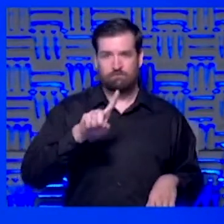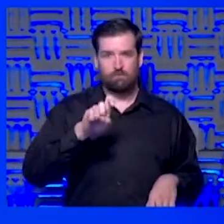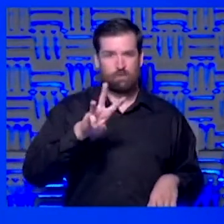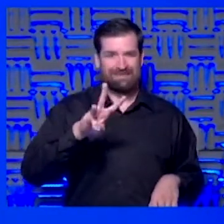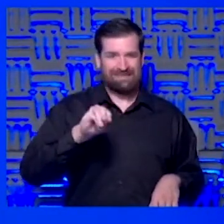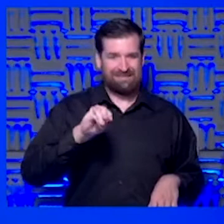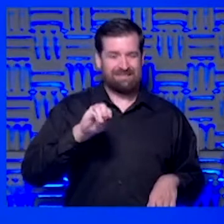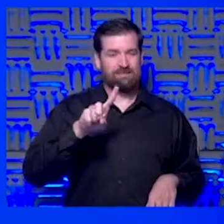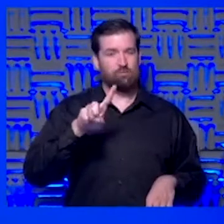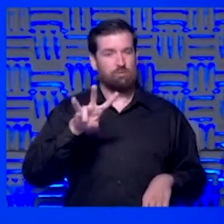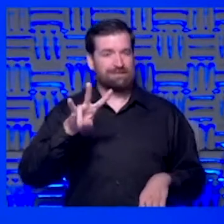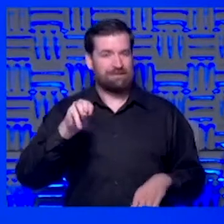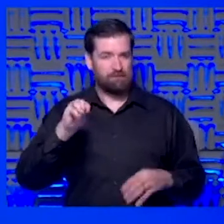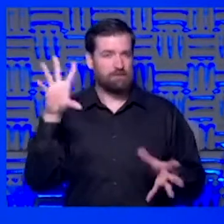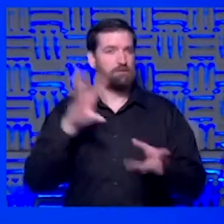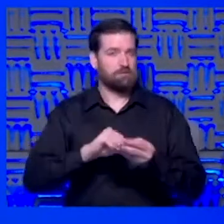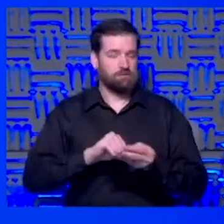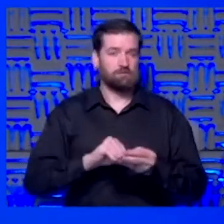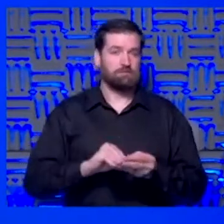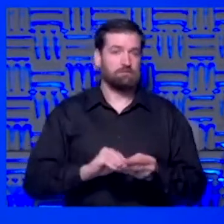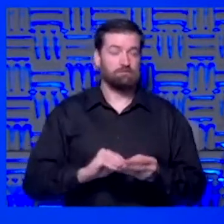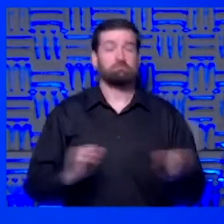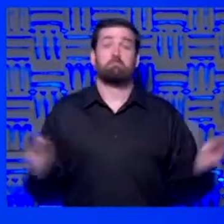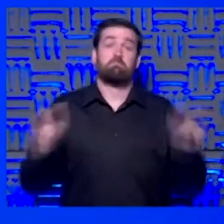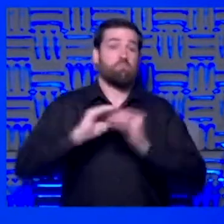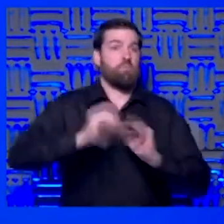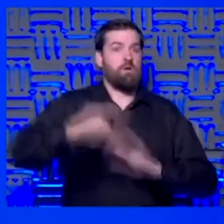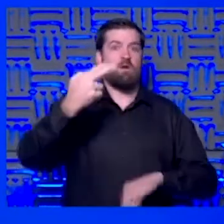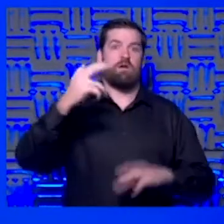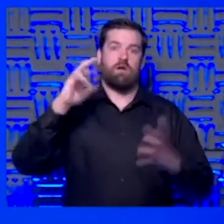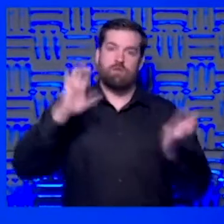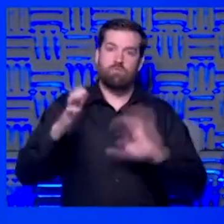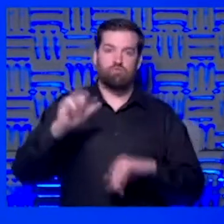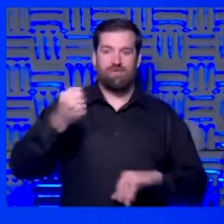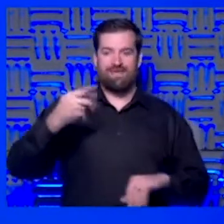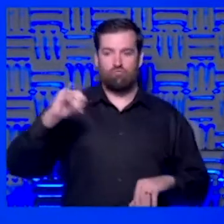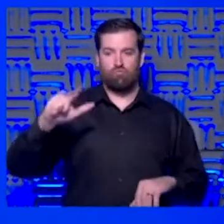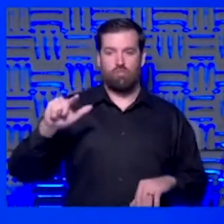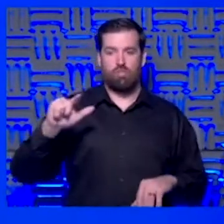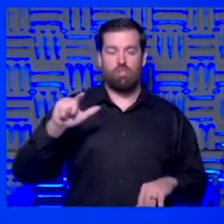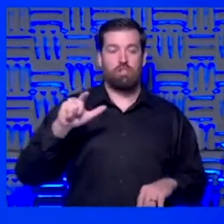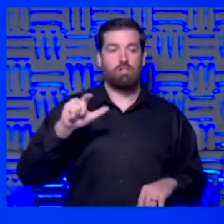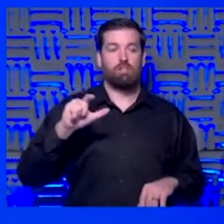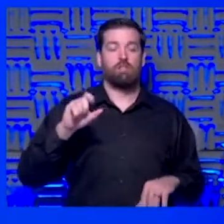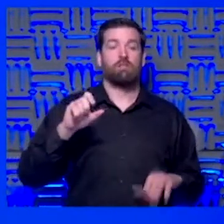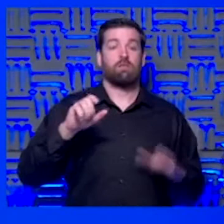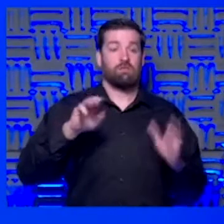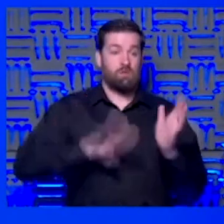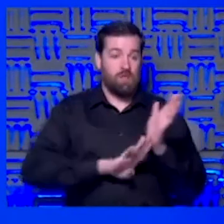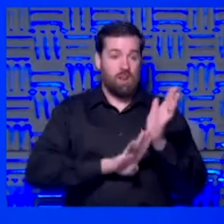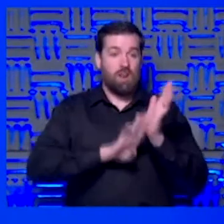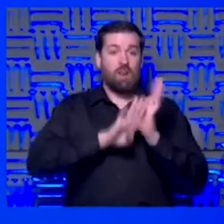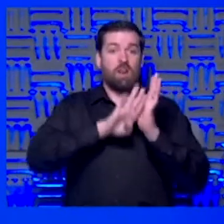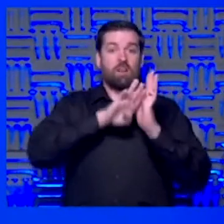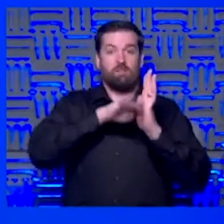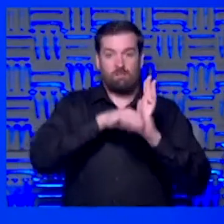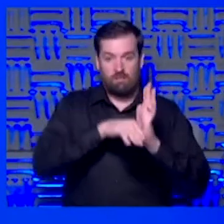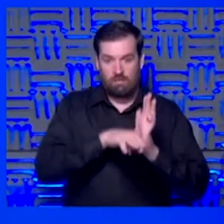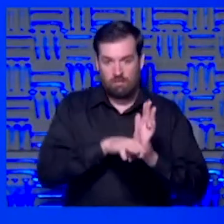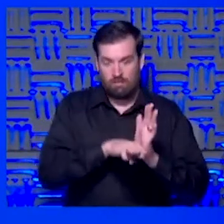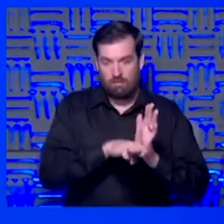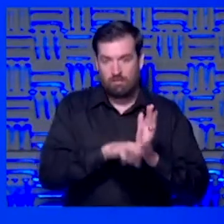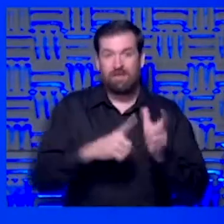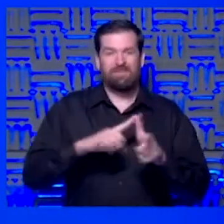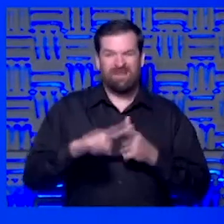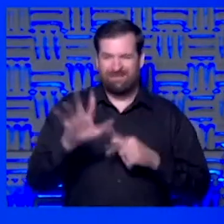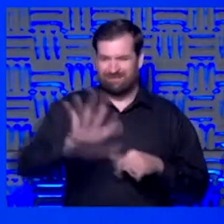160 or 170, quite a bit higher than it was in April. So we had a peak, a lull, and then again a peak probably about 7 or